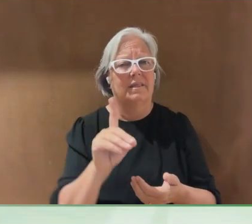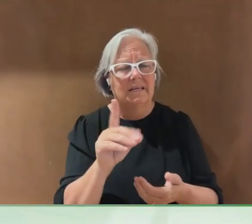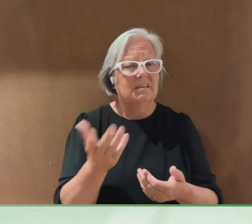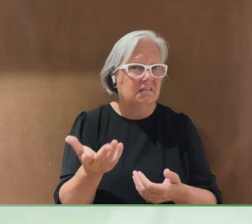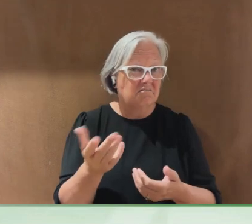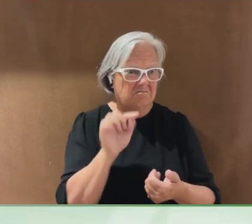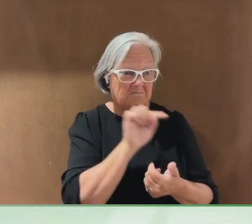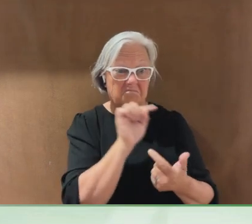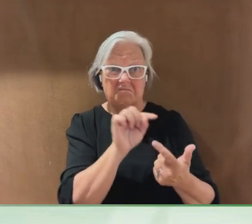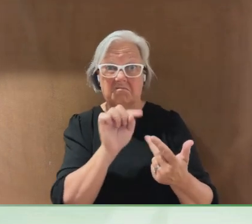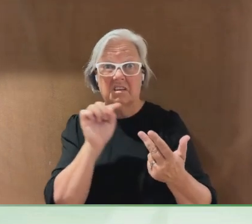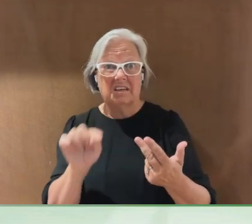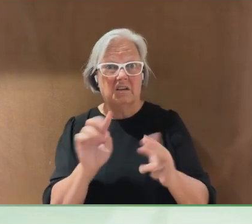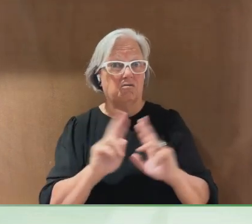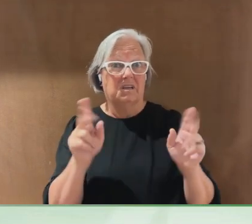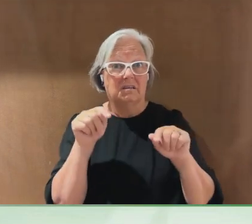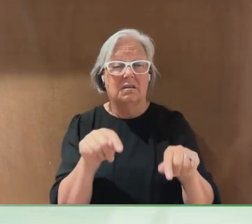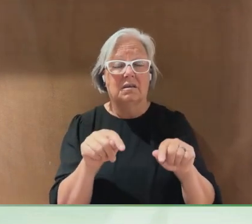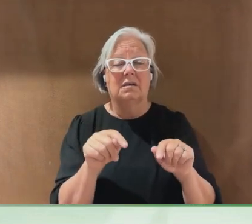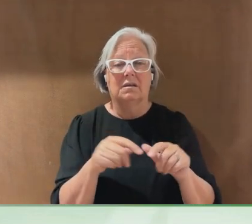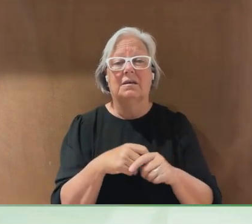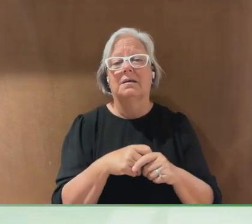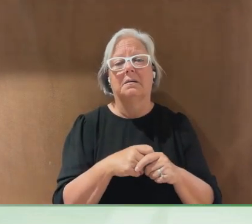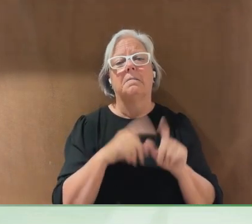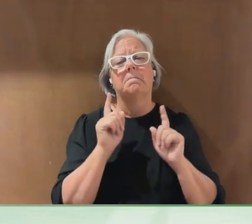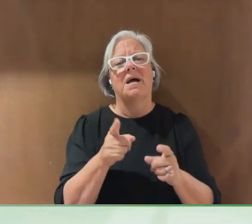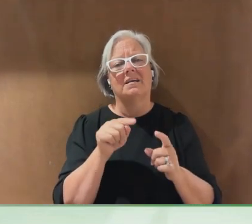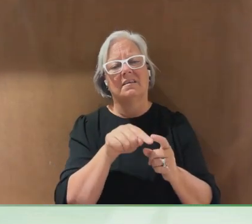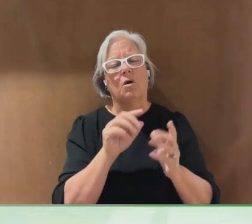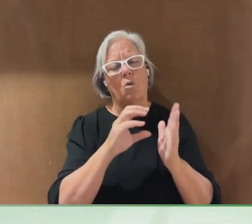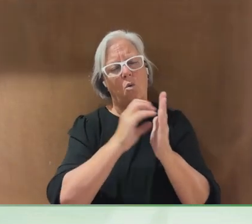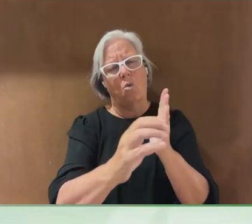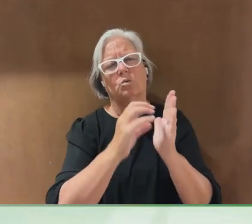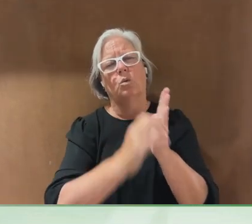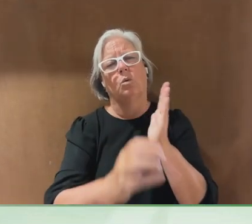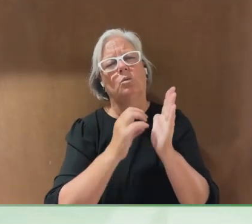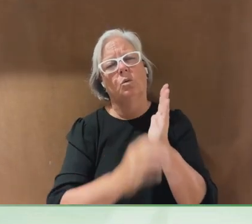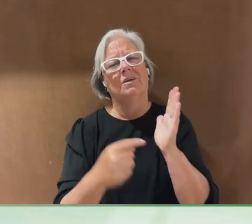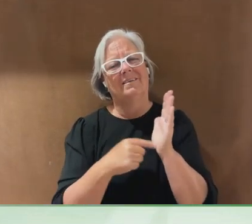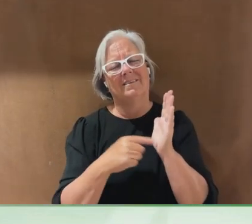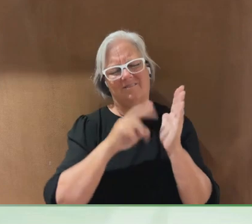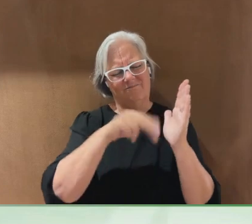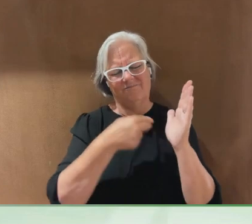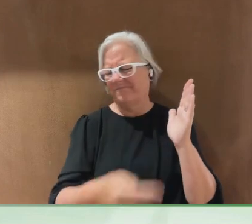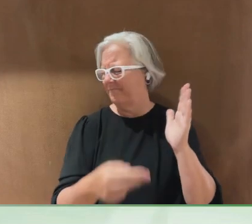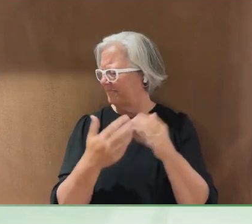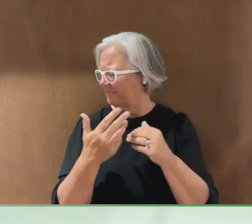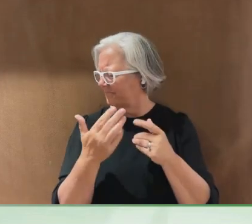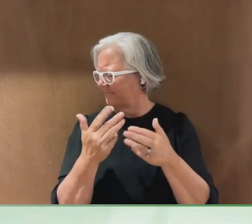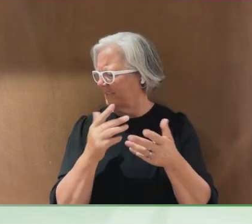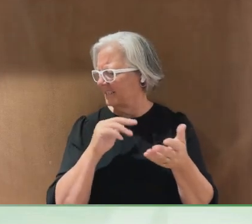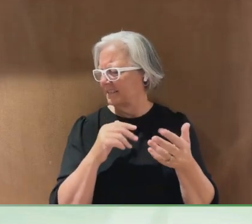things, it should be in the articles and not in the, I forgot the name, first. Preamble?